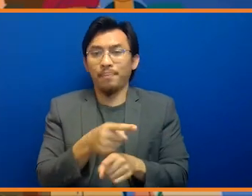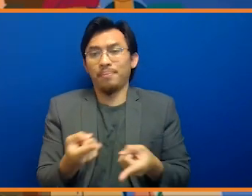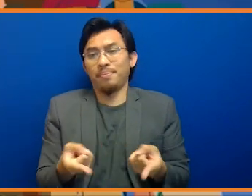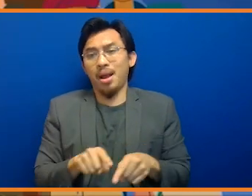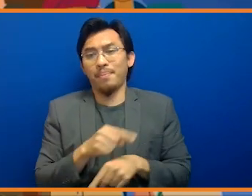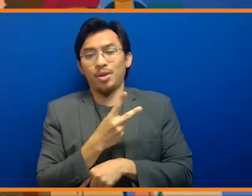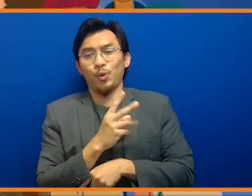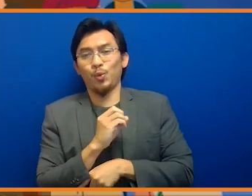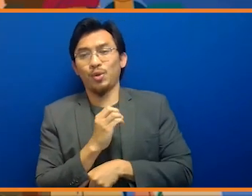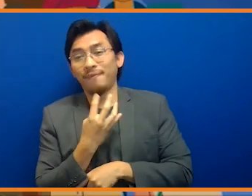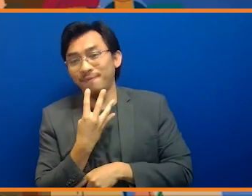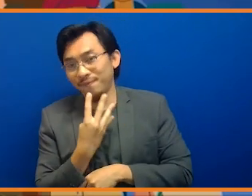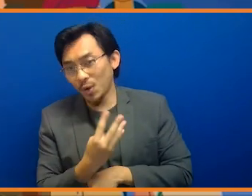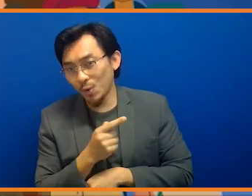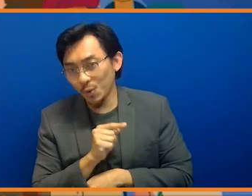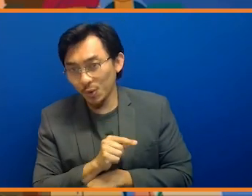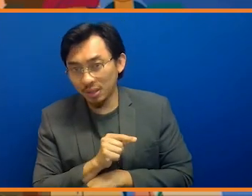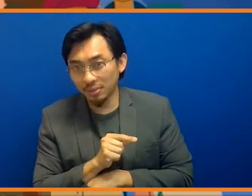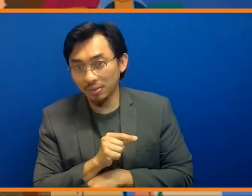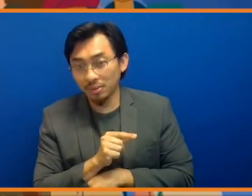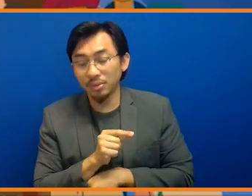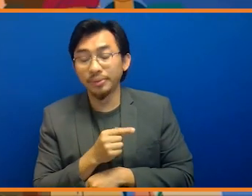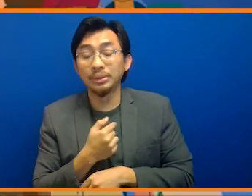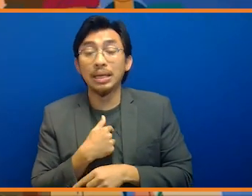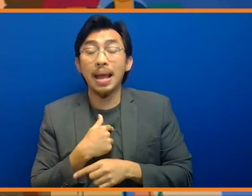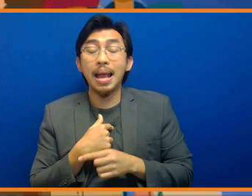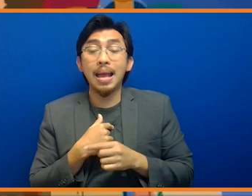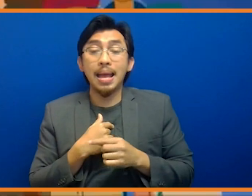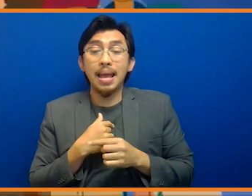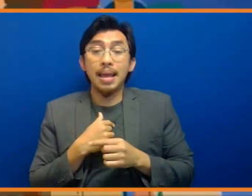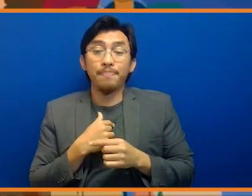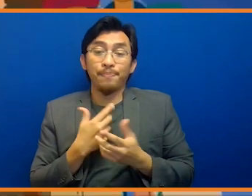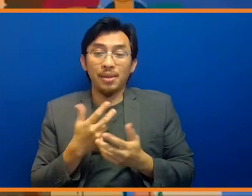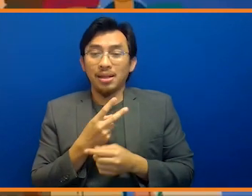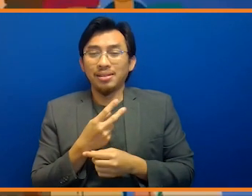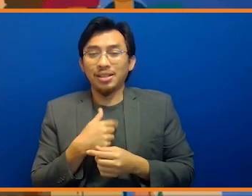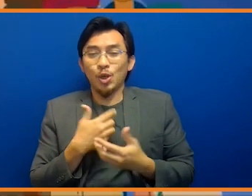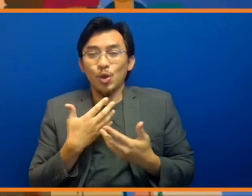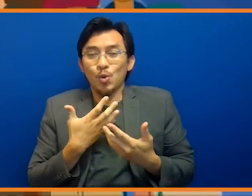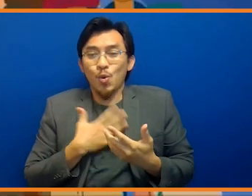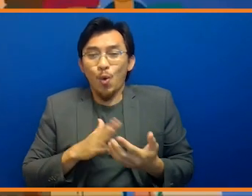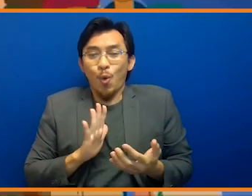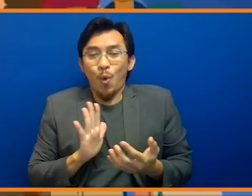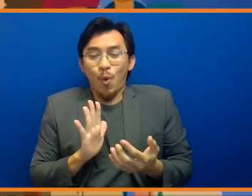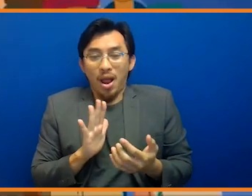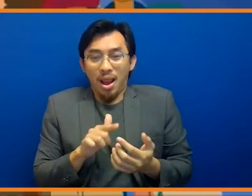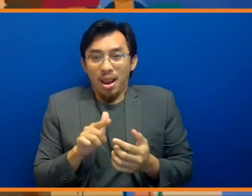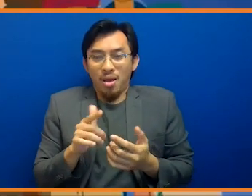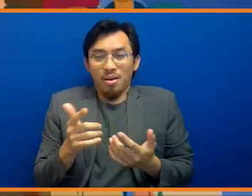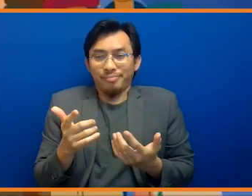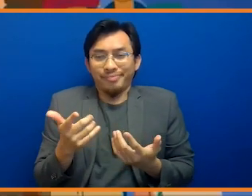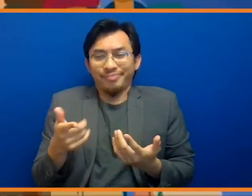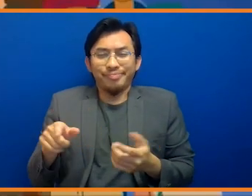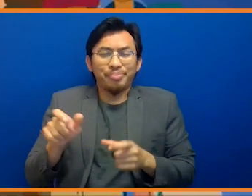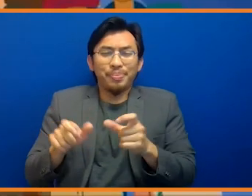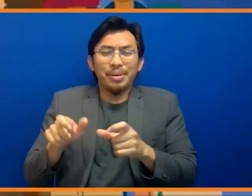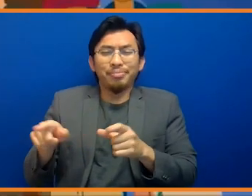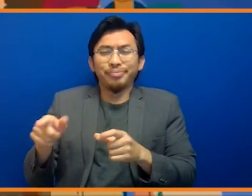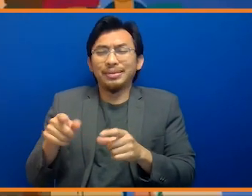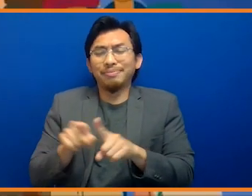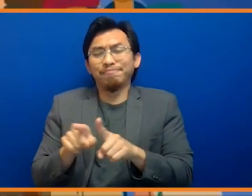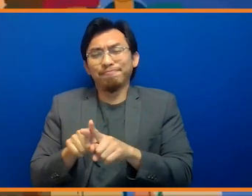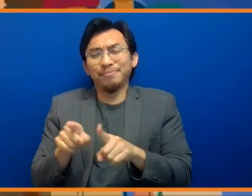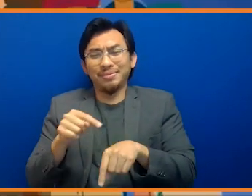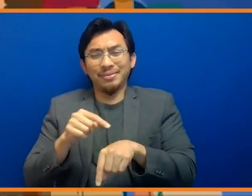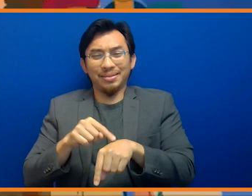happens same thing in 2004, I mean like 2004. We don't want to do that. That's why when people ask me at that